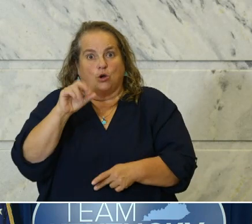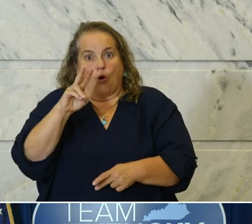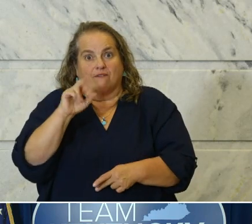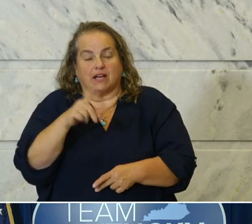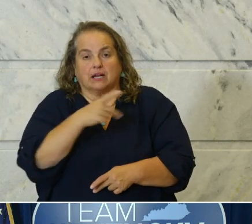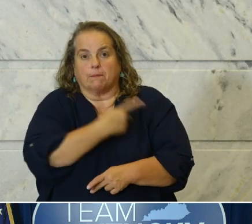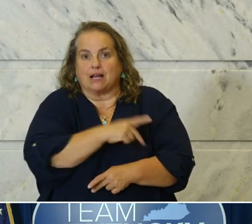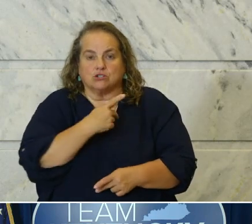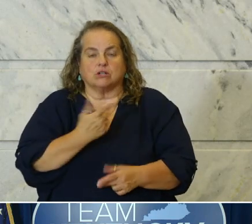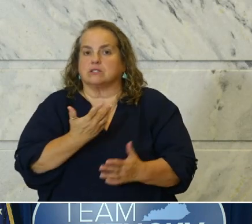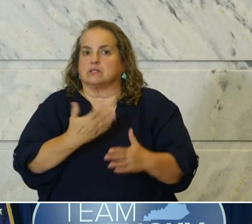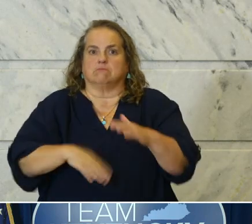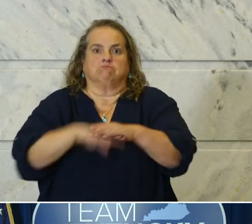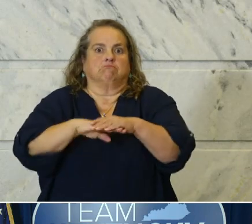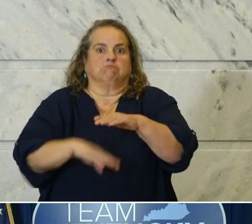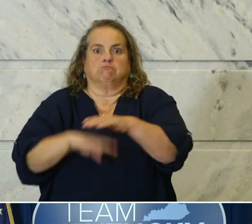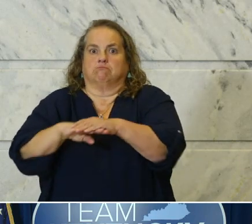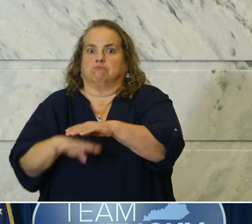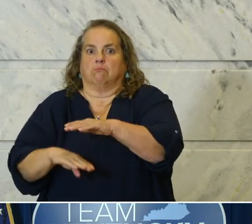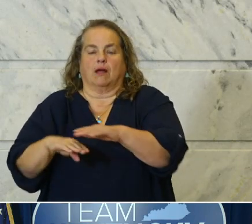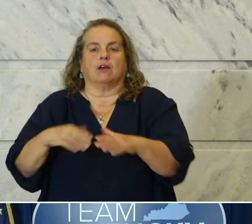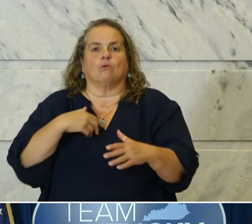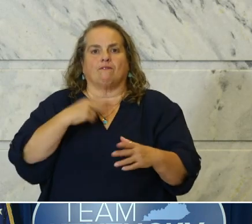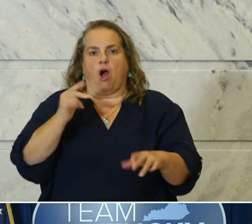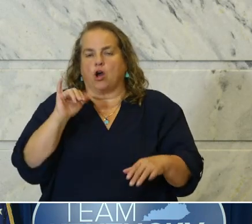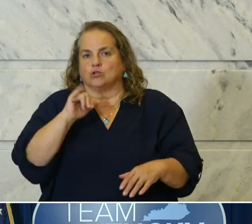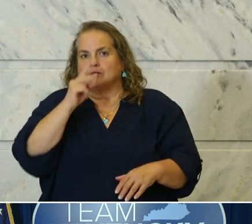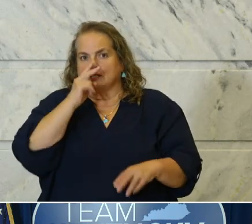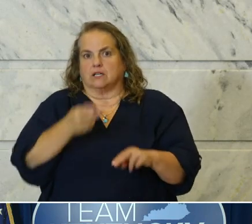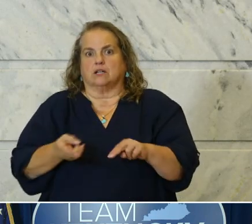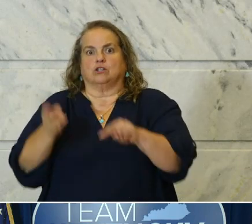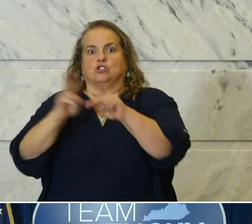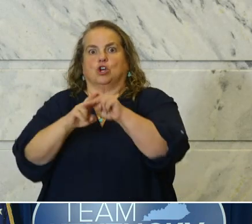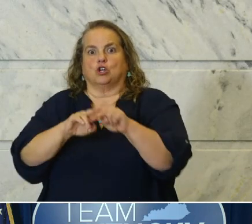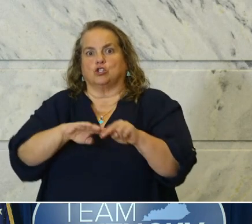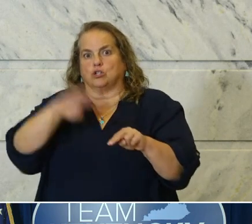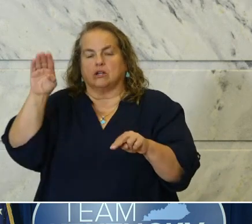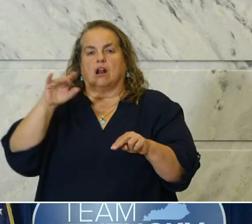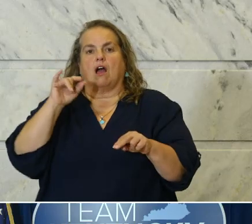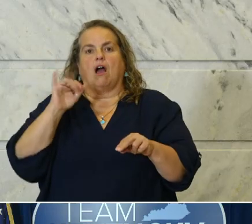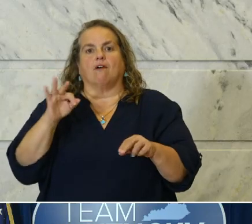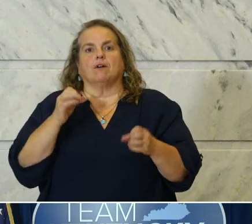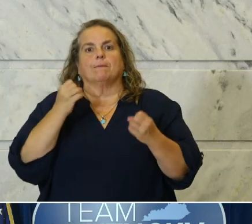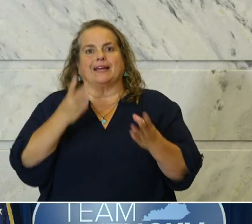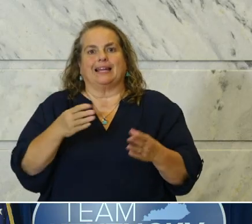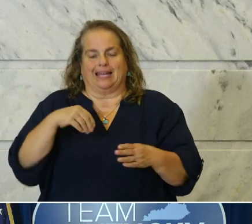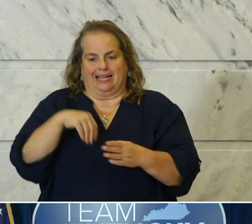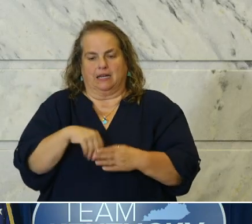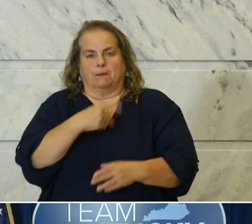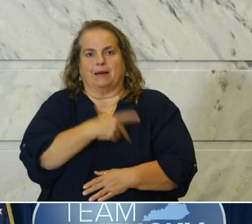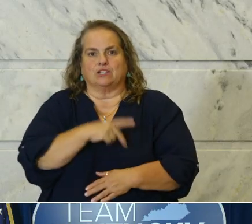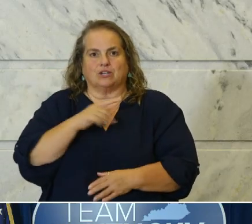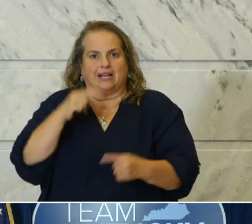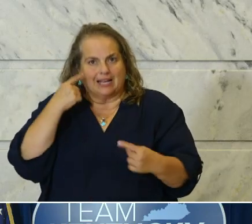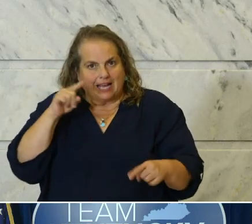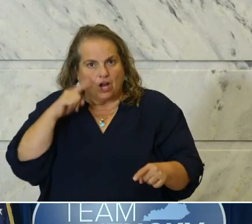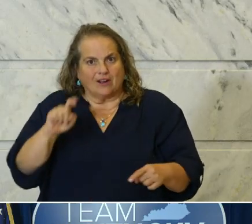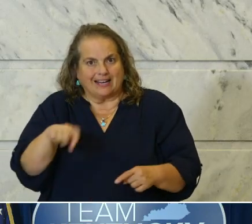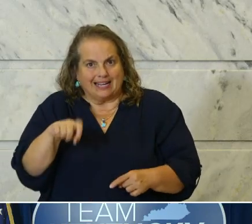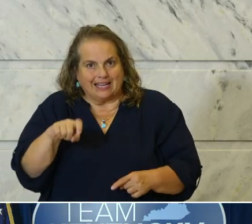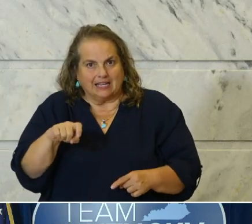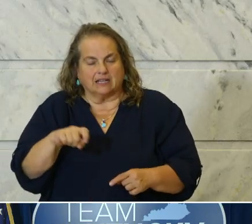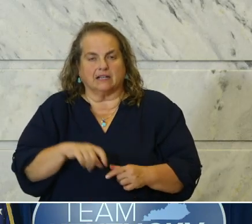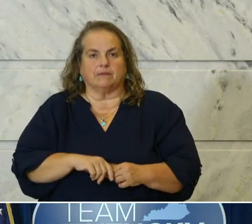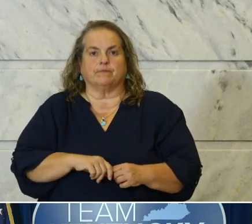with the surge of new cases, we are also seeing a surge in the need for inpatient care, as well as increasing